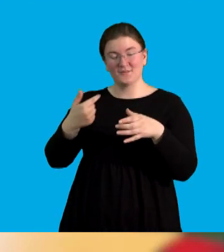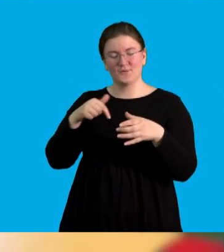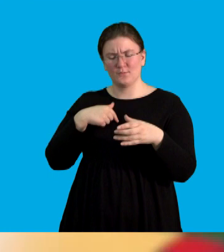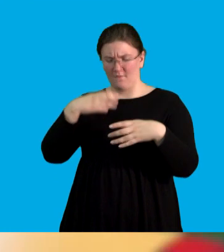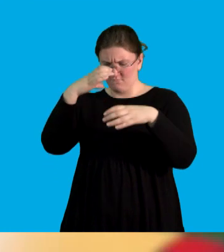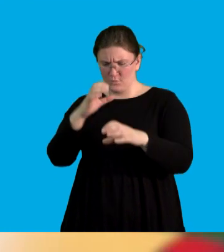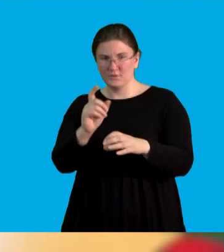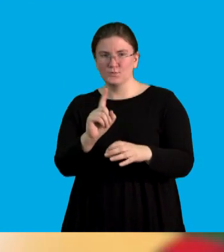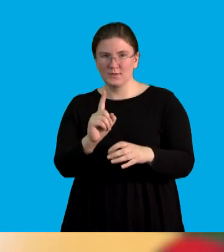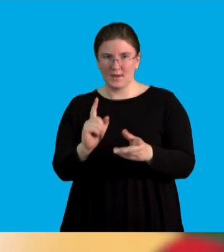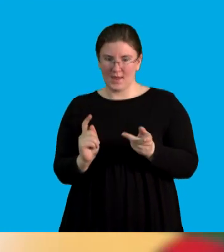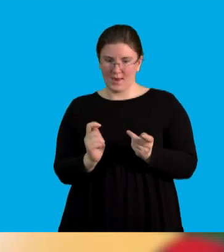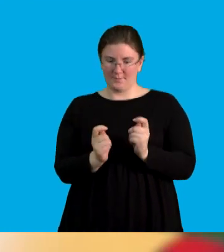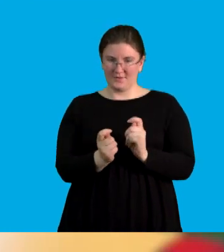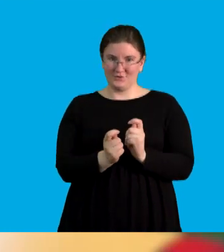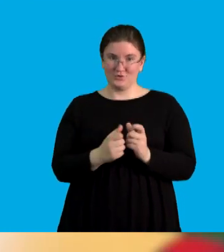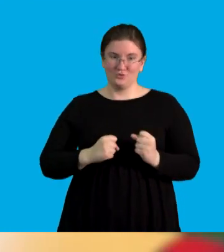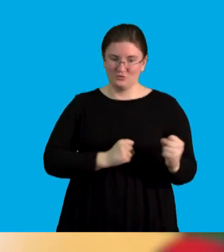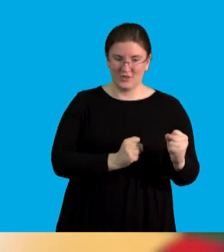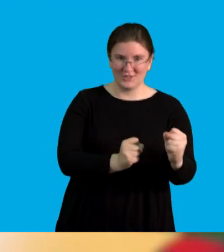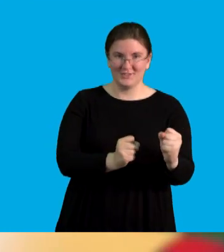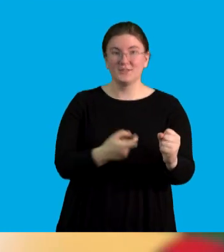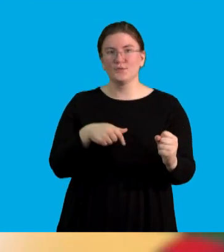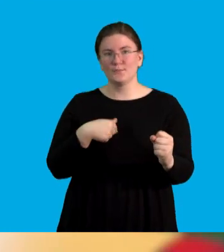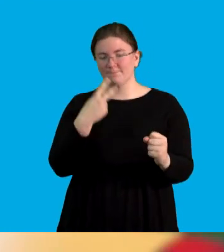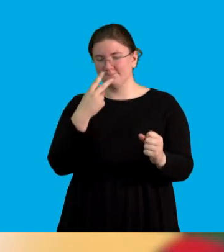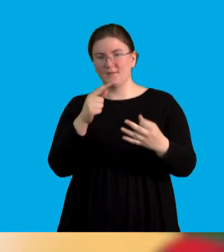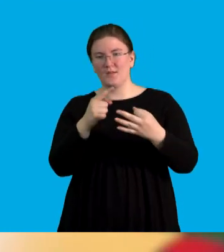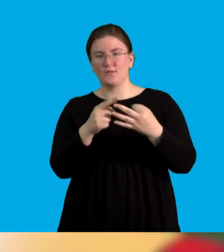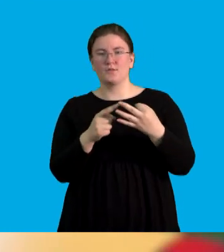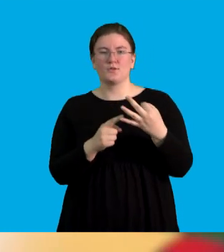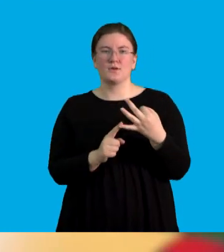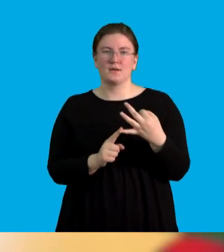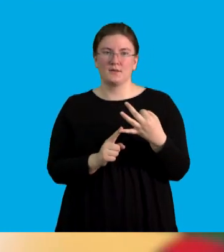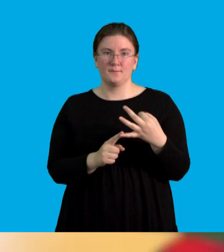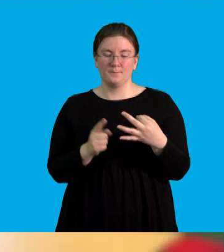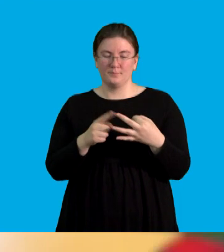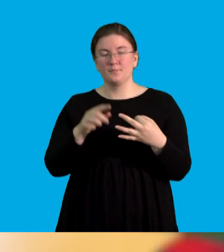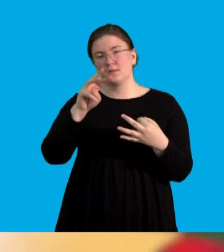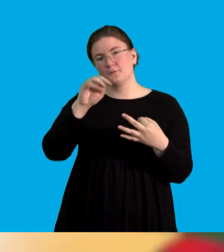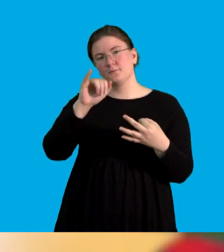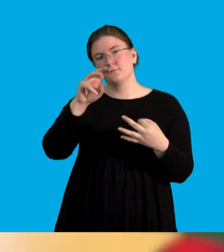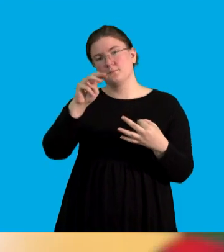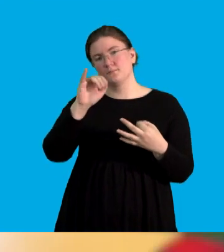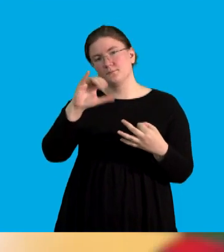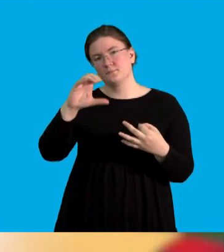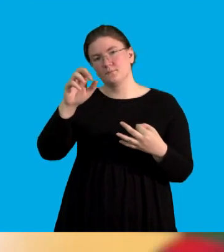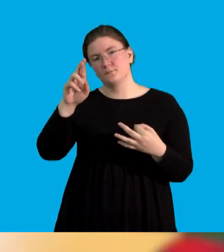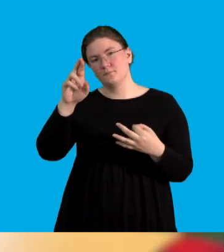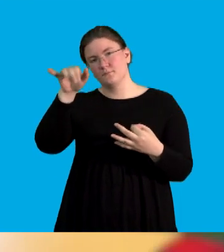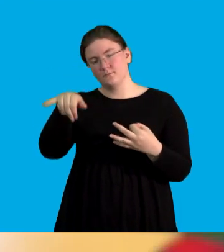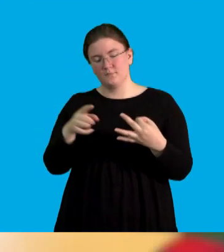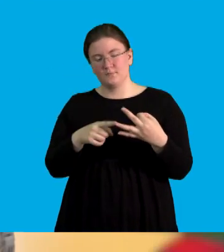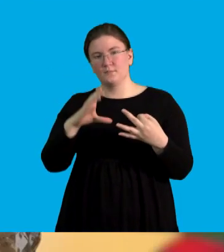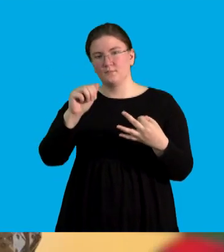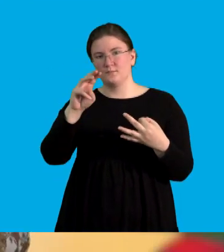are looking at adaptation strategies, namely looking at three, and those are mimicry, camouflage,